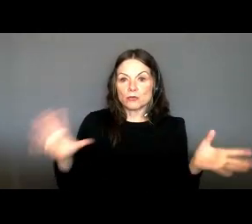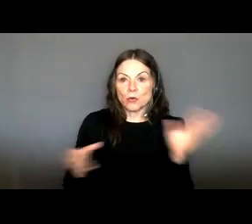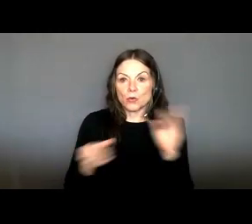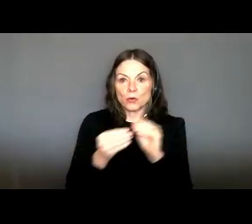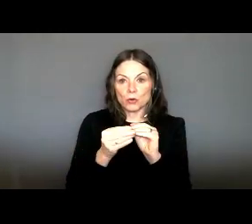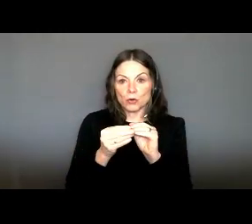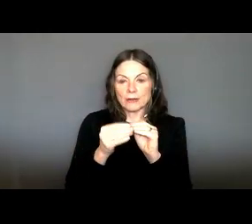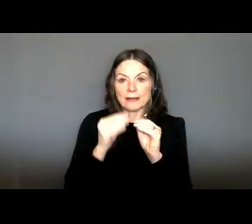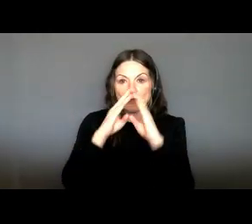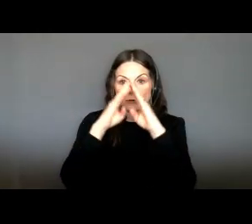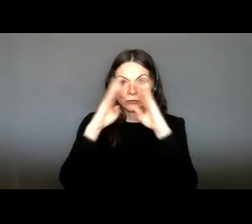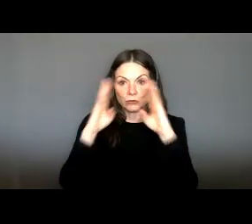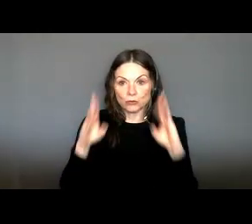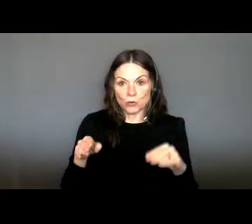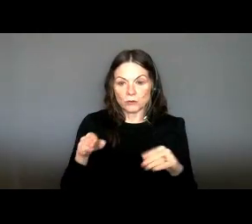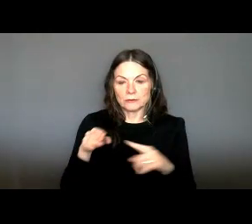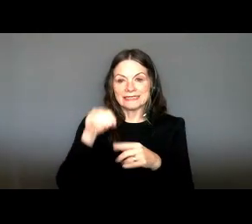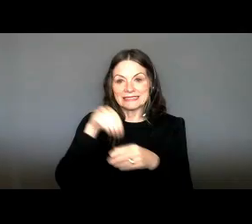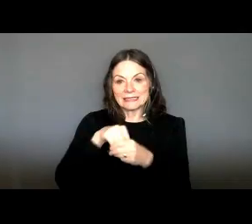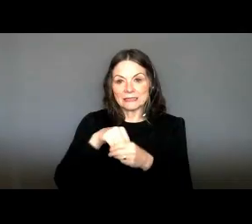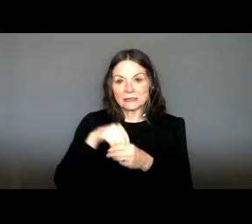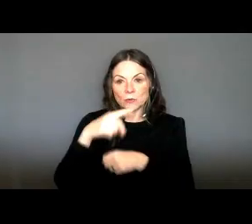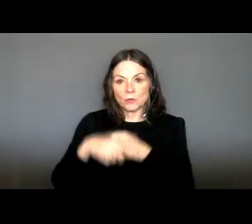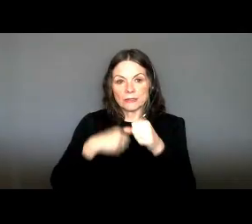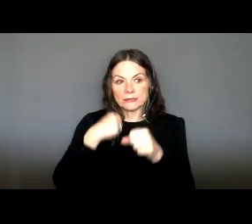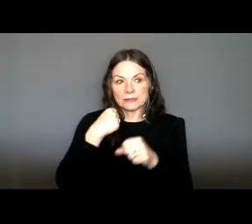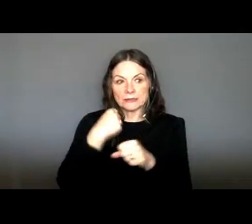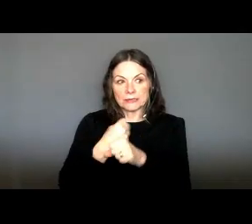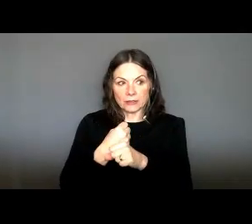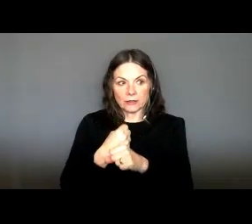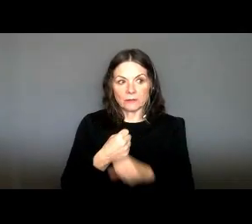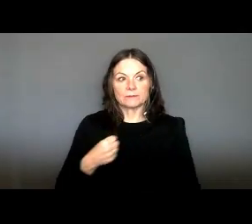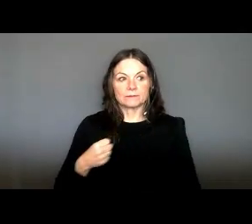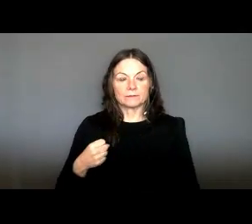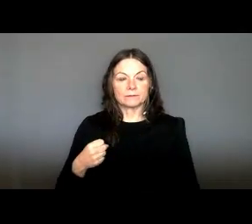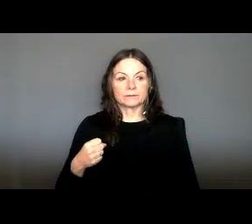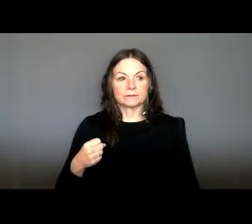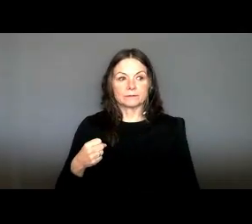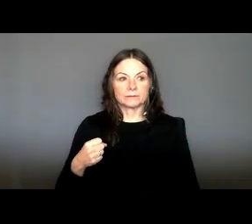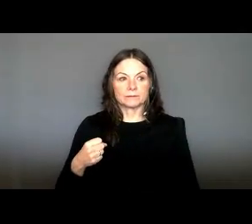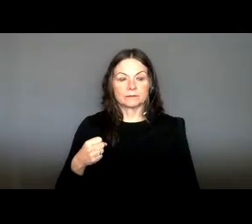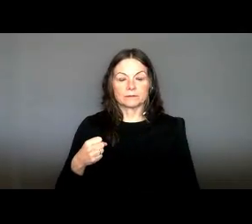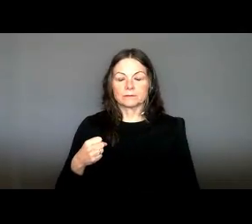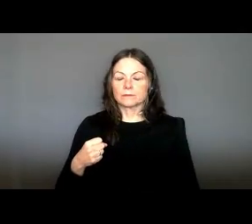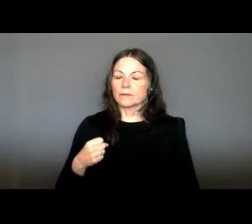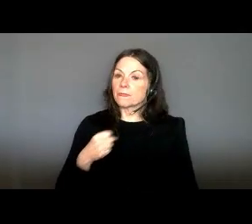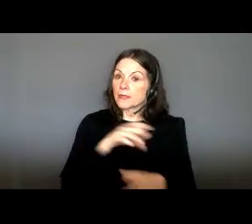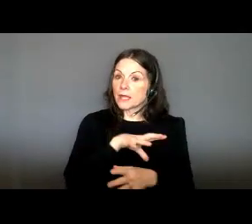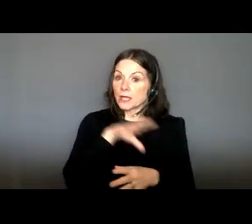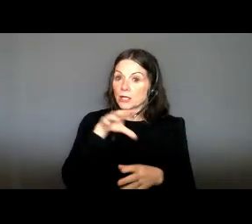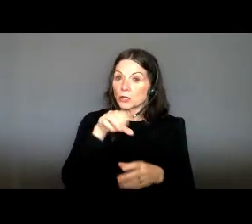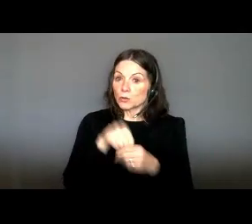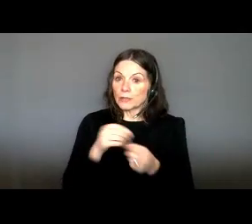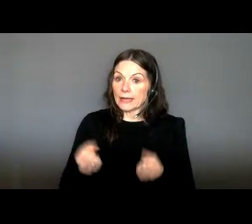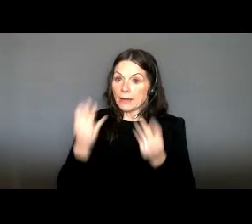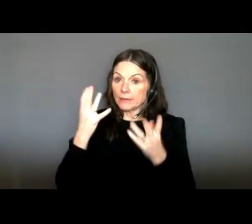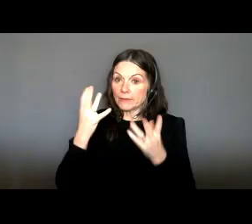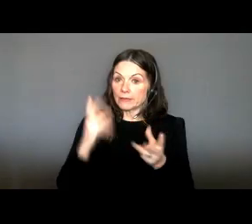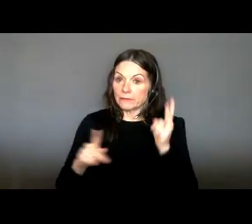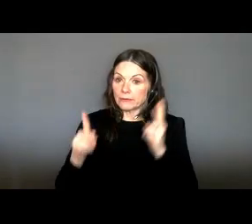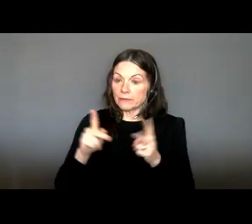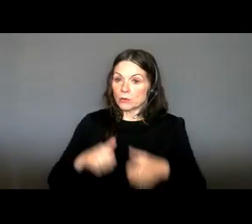making in 1 year. Let's say we're responding to this question and including as well how many people